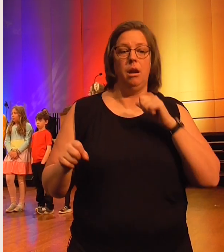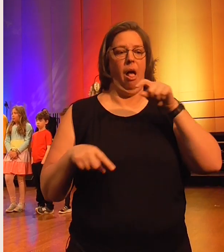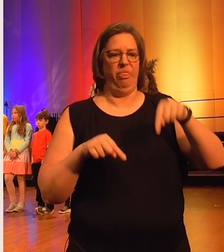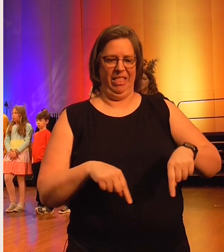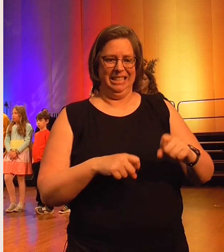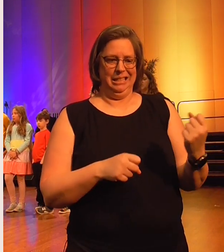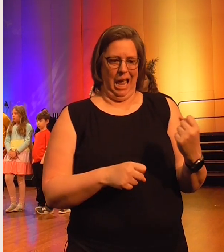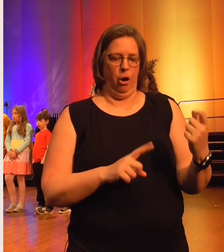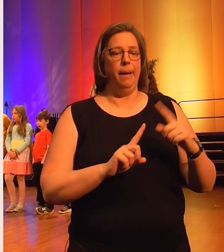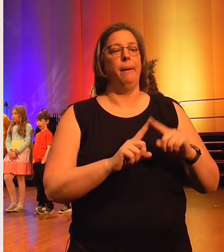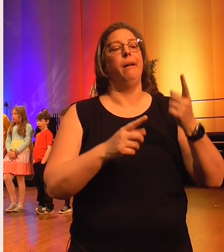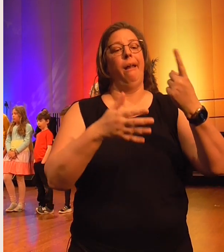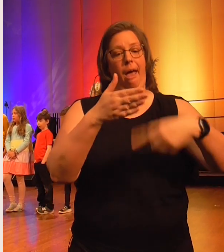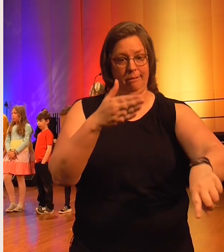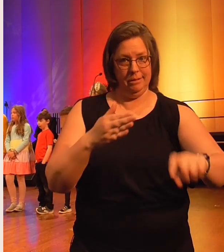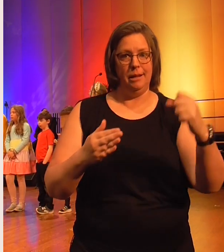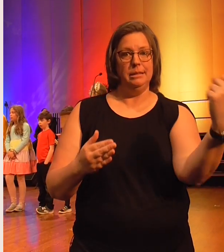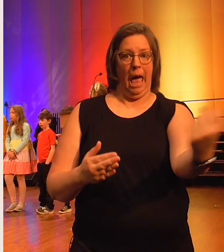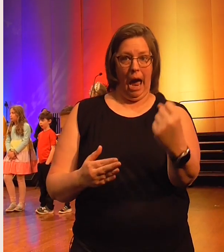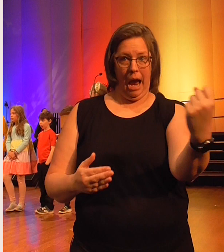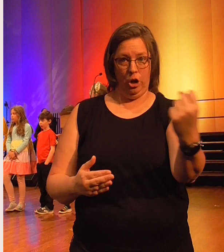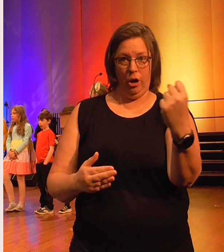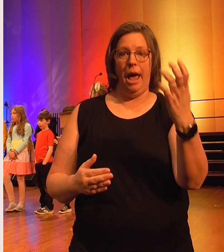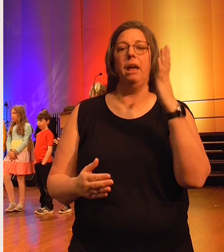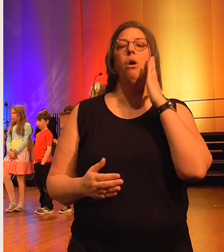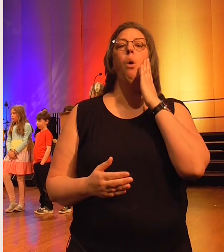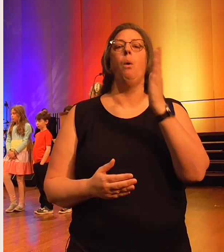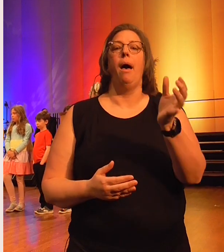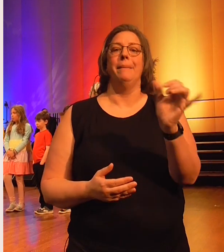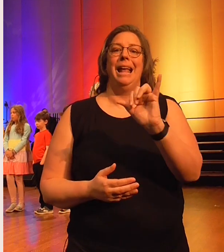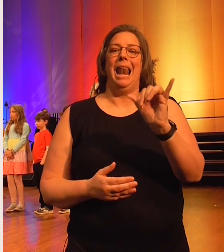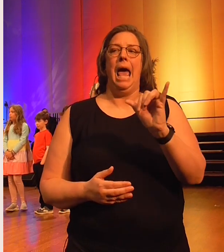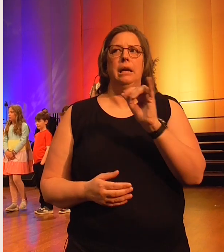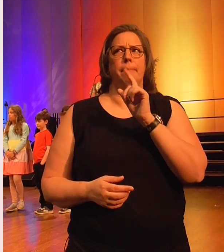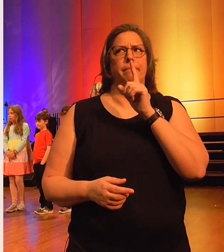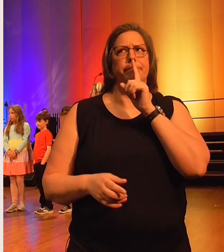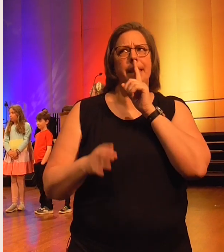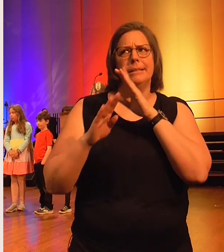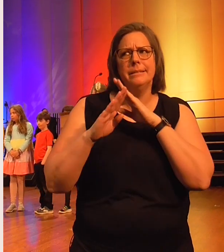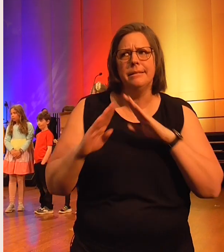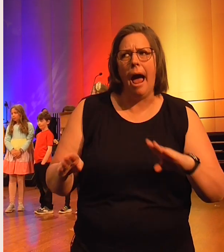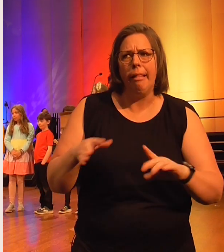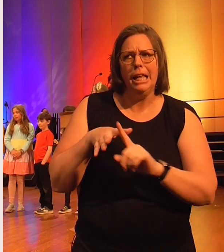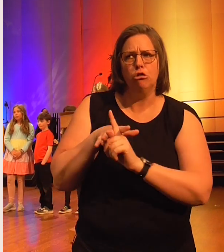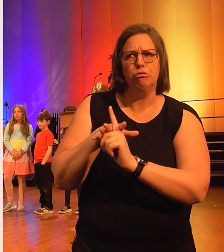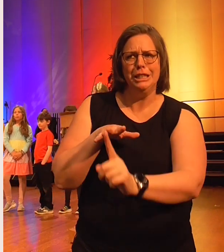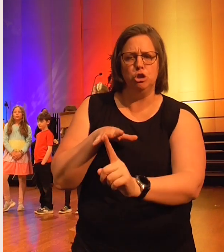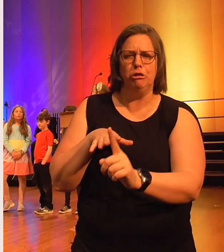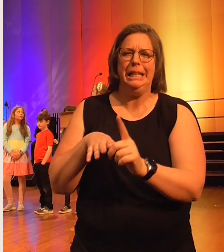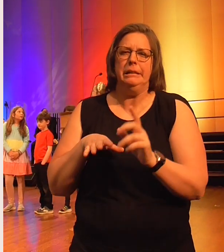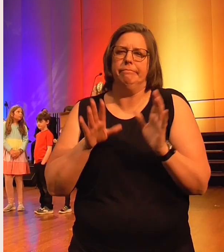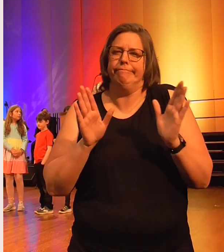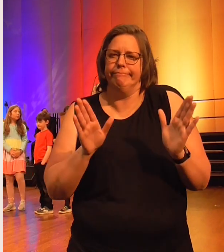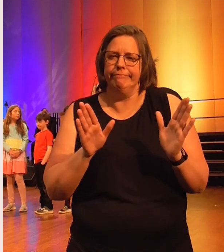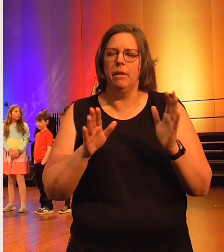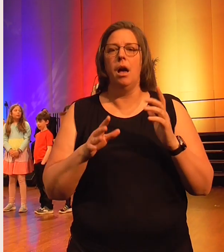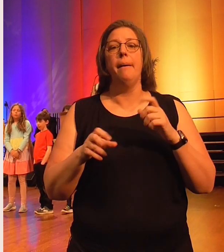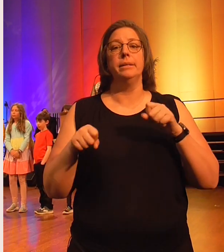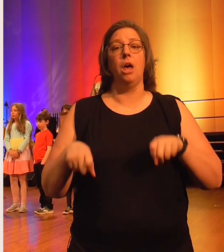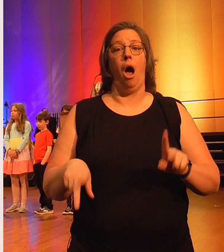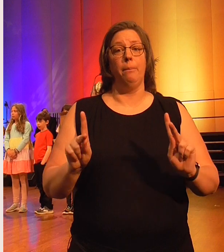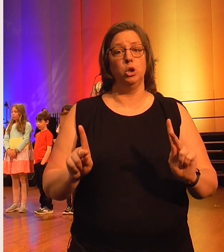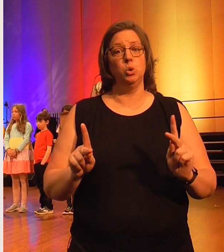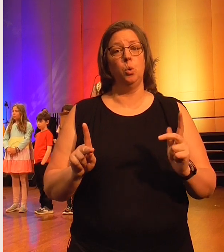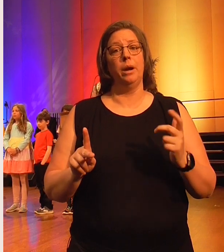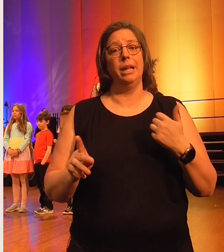is facilitating a Sacred Saturday that's going to be like a mini silent, almost silent retreat. What a great opportunity to step away